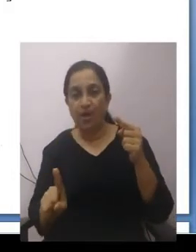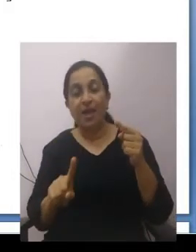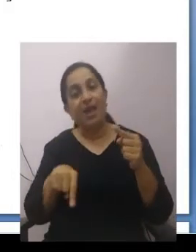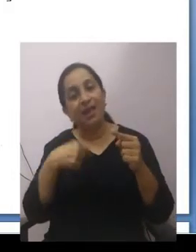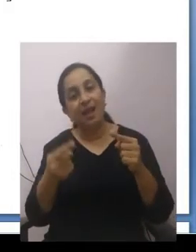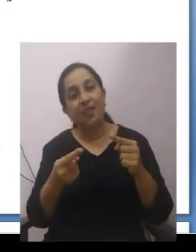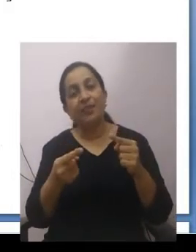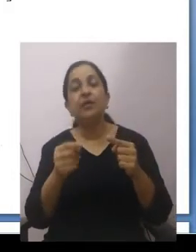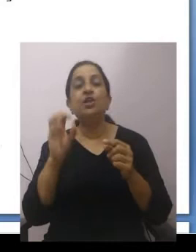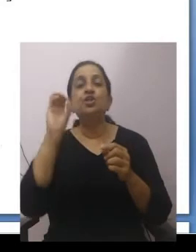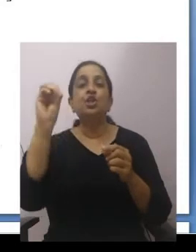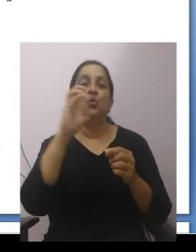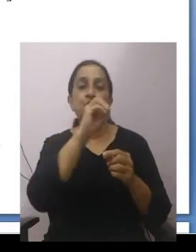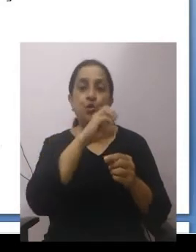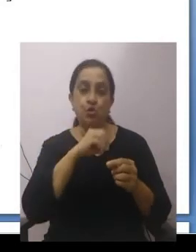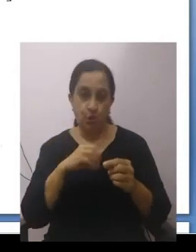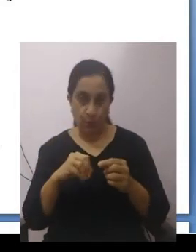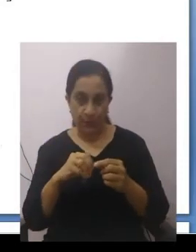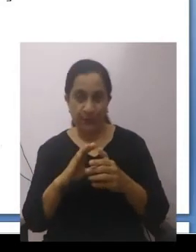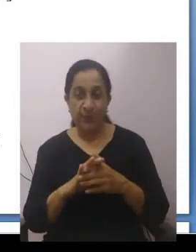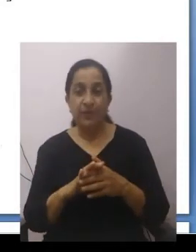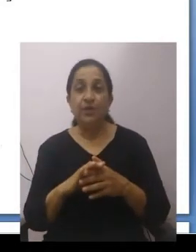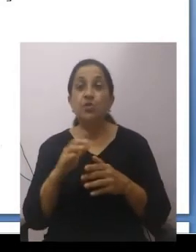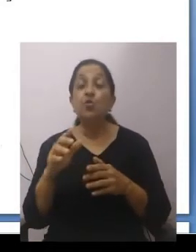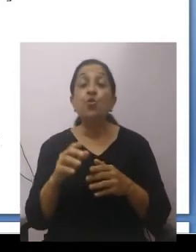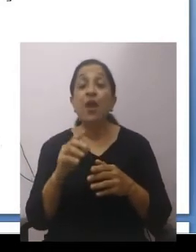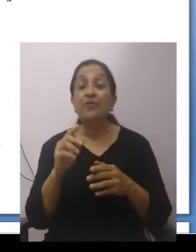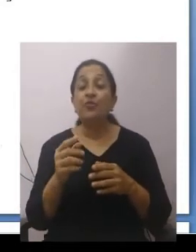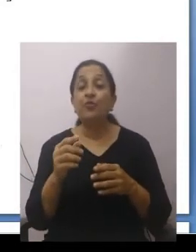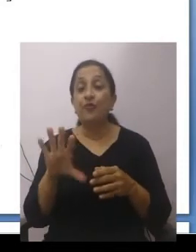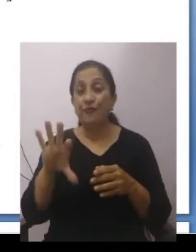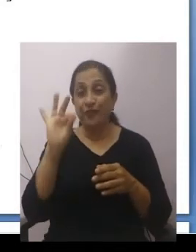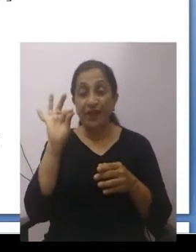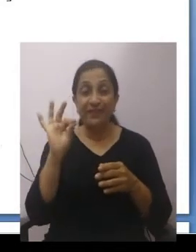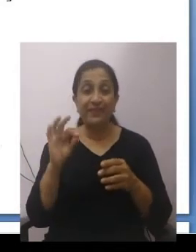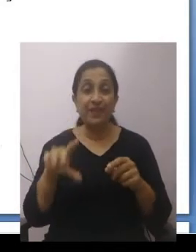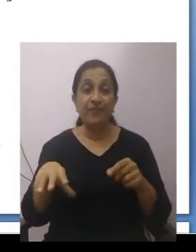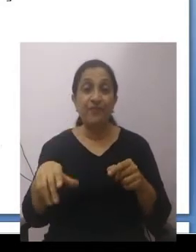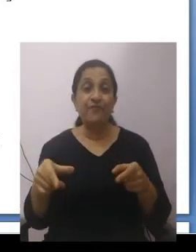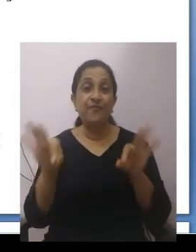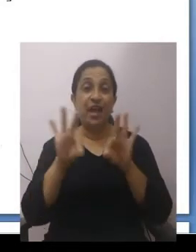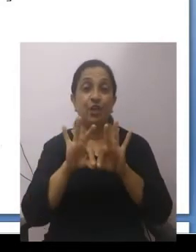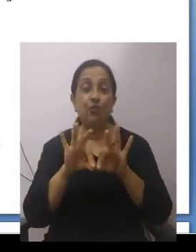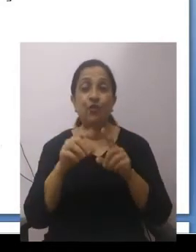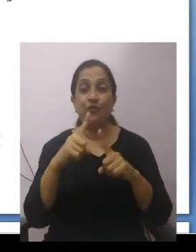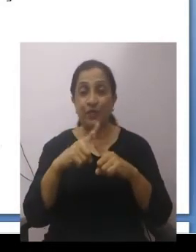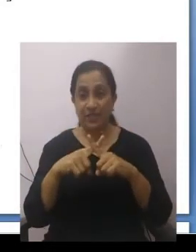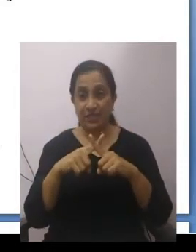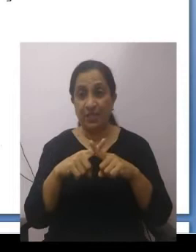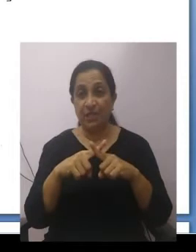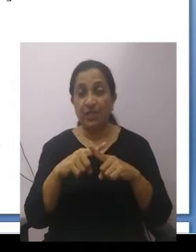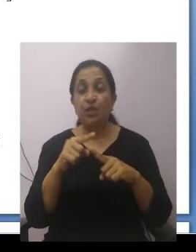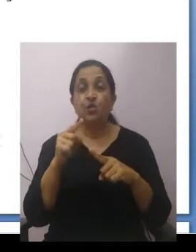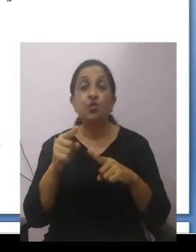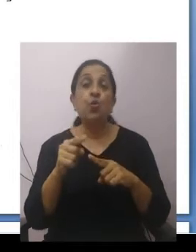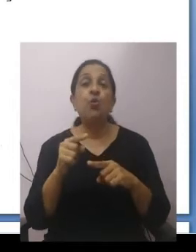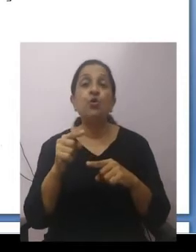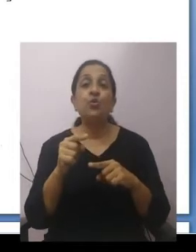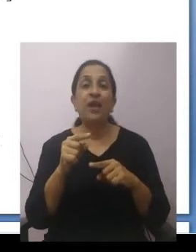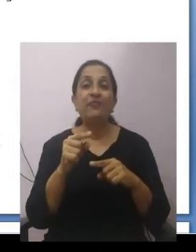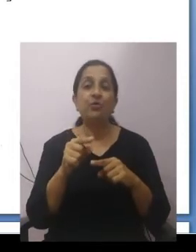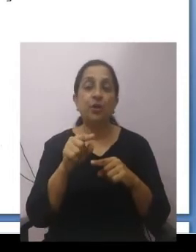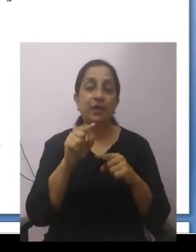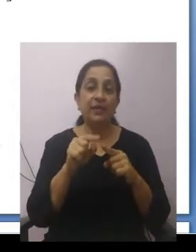0. Okay. Now, he is asked for value of x in order for this to become unit matrix. That